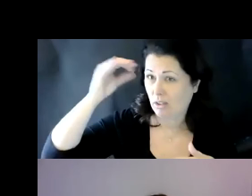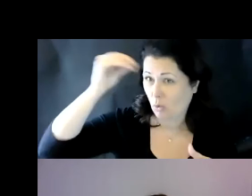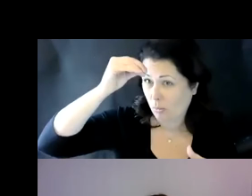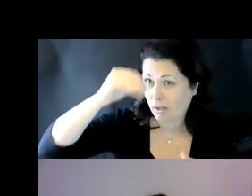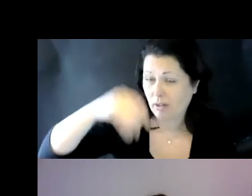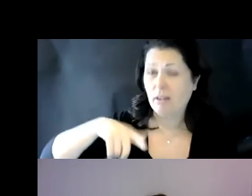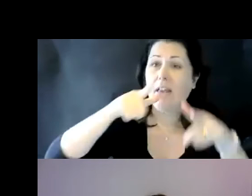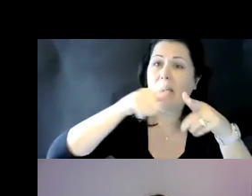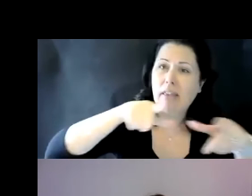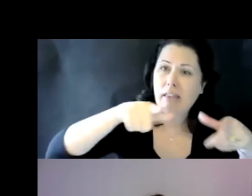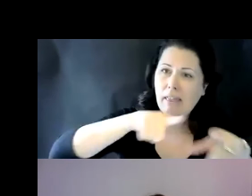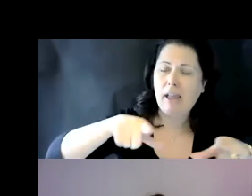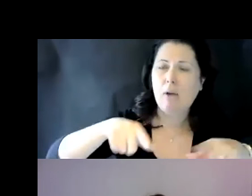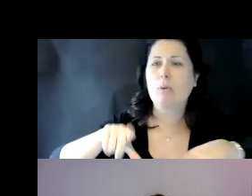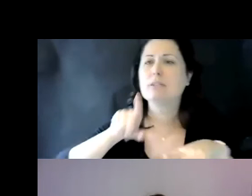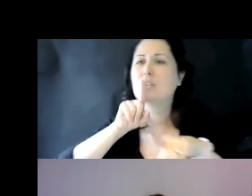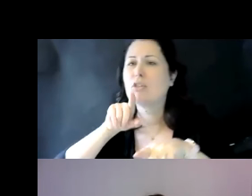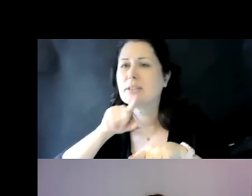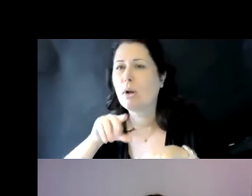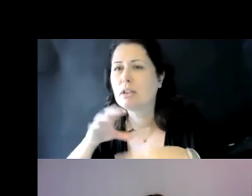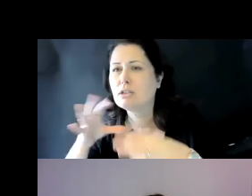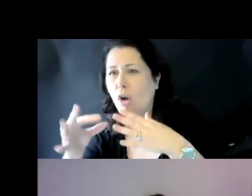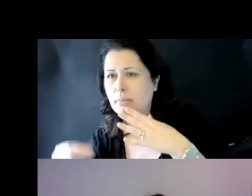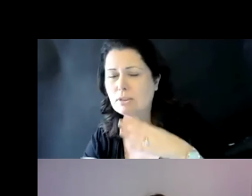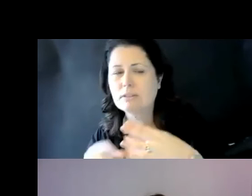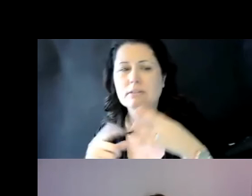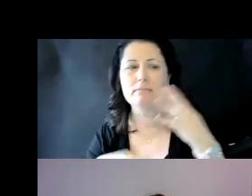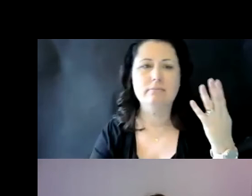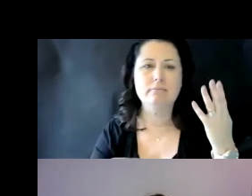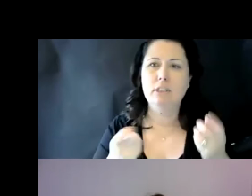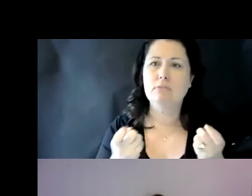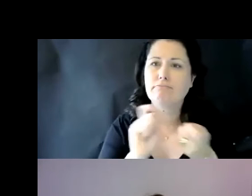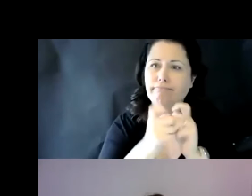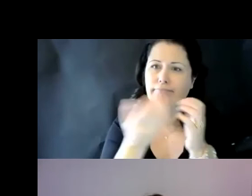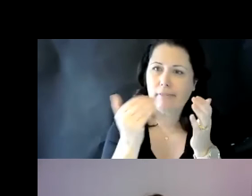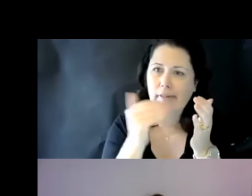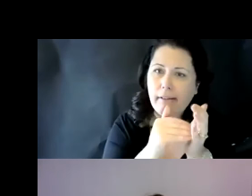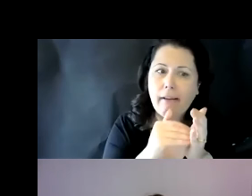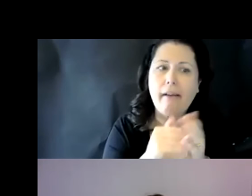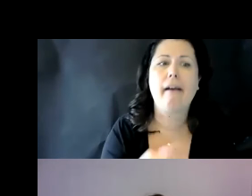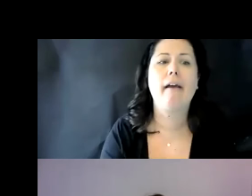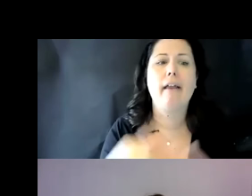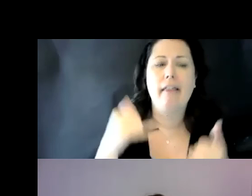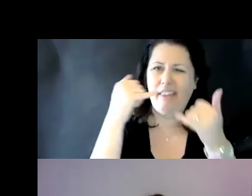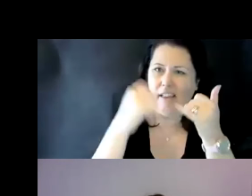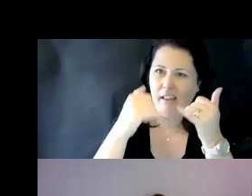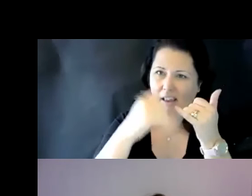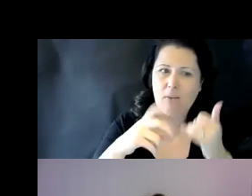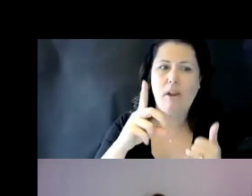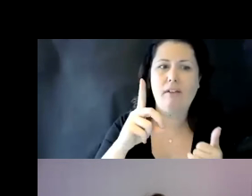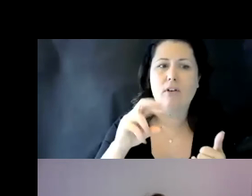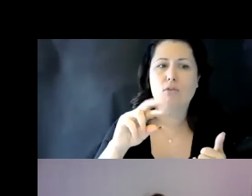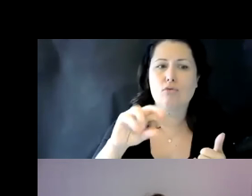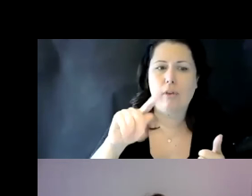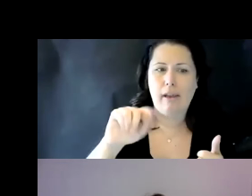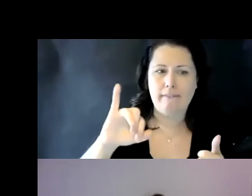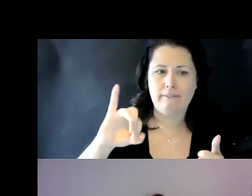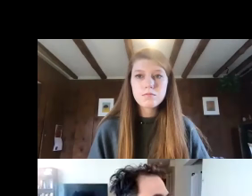the layout, the response options, and we revised it again. And at the end of that, we had this draft prom that was